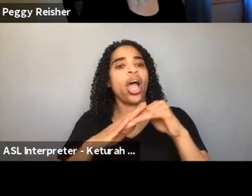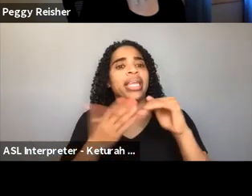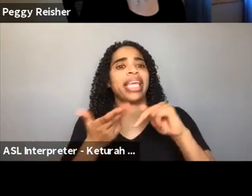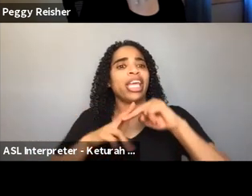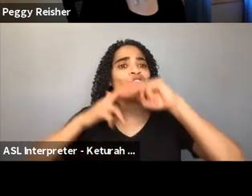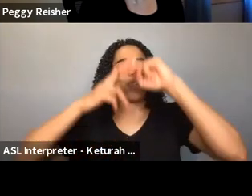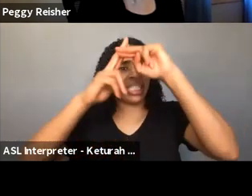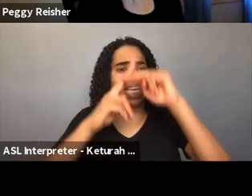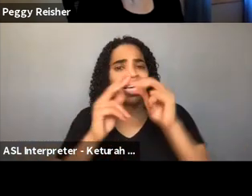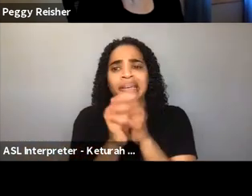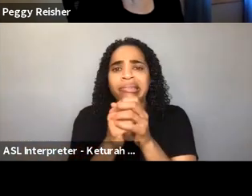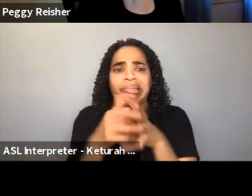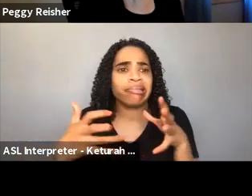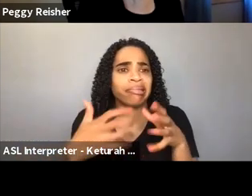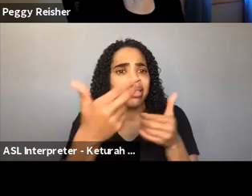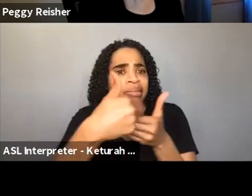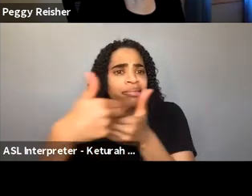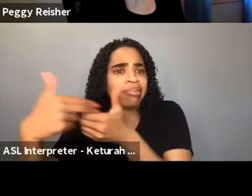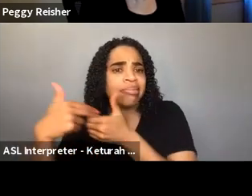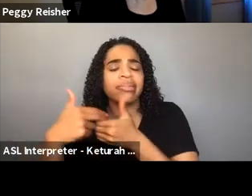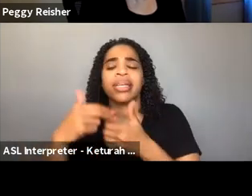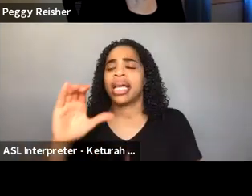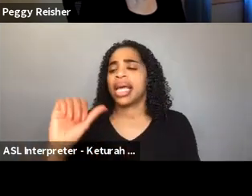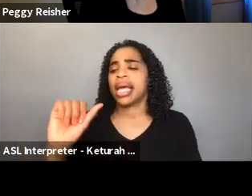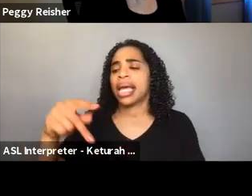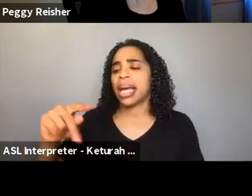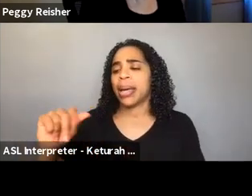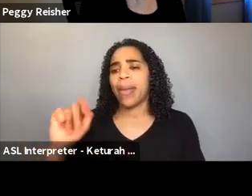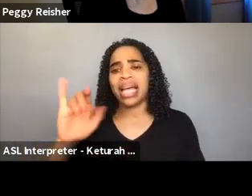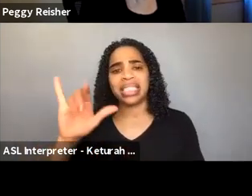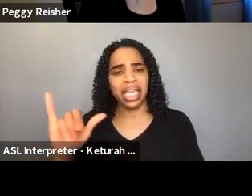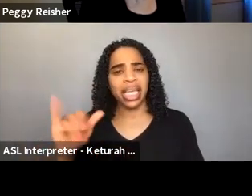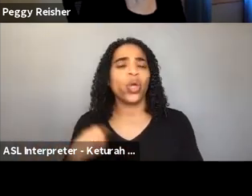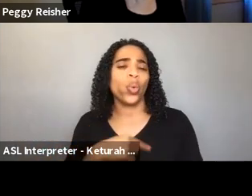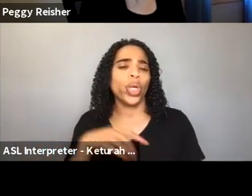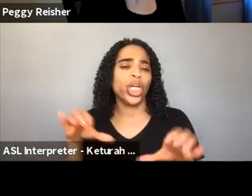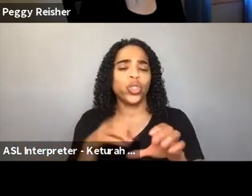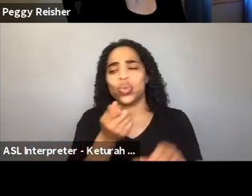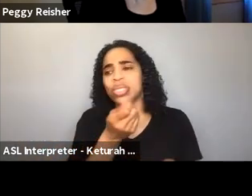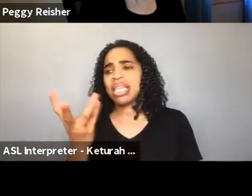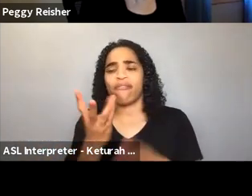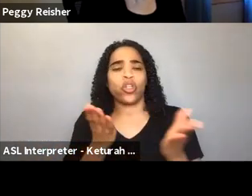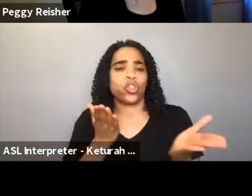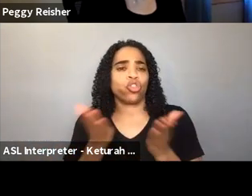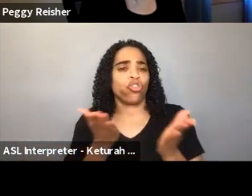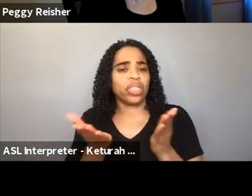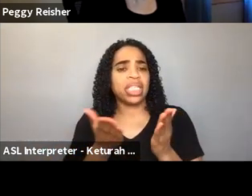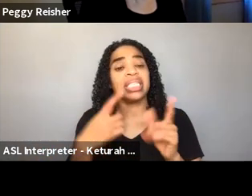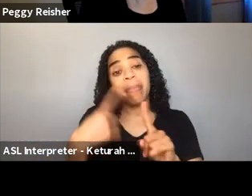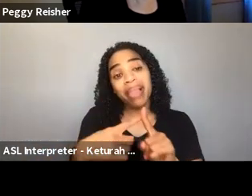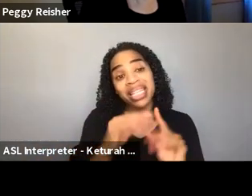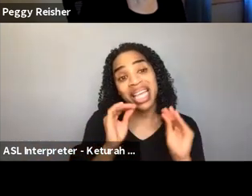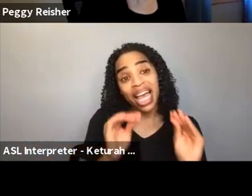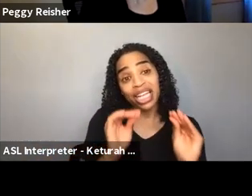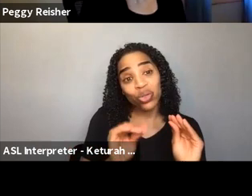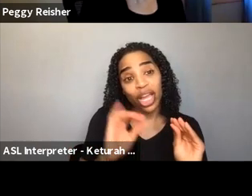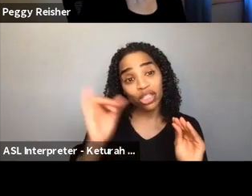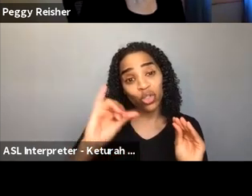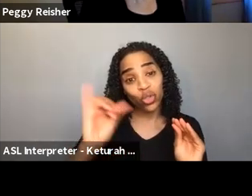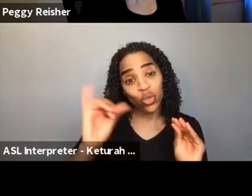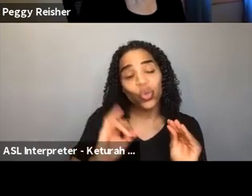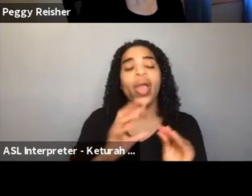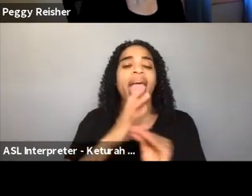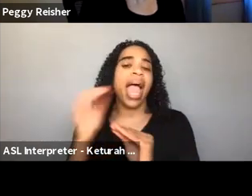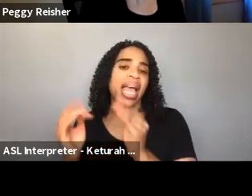so we do a lot of clinical services at Monroe-Meyer, but in an educational capacity. But we also do